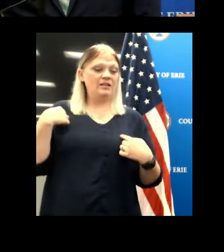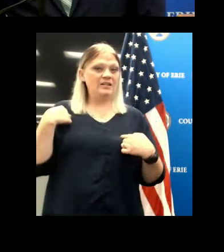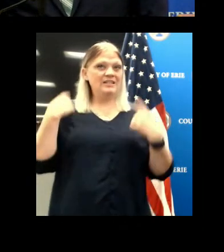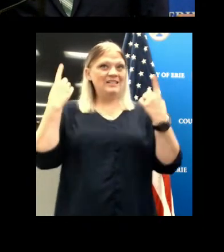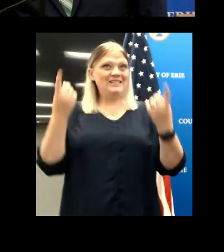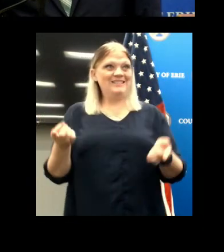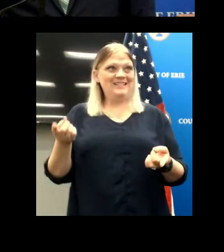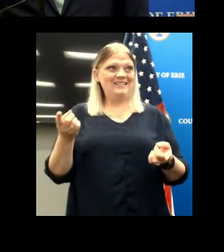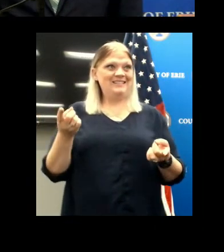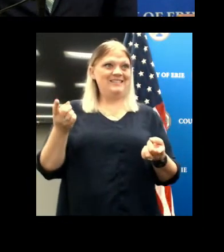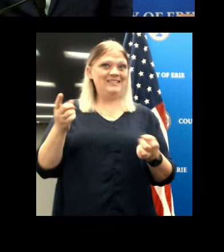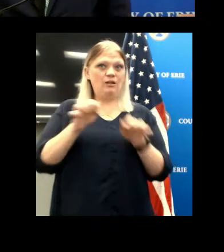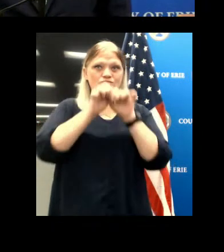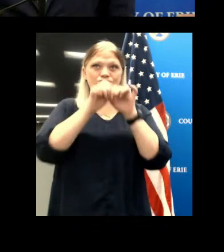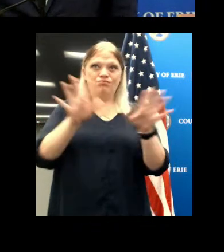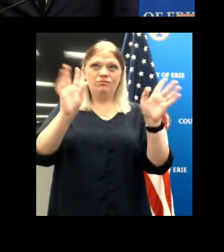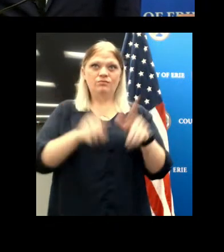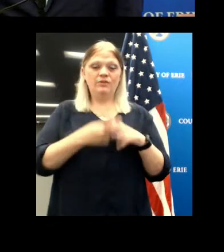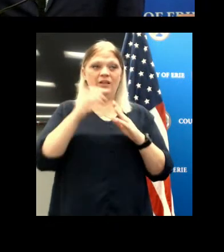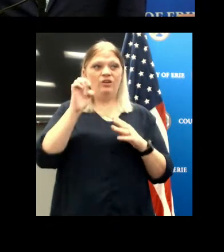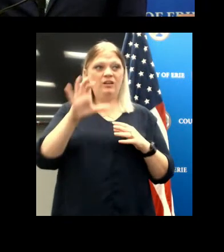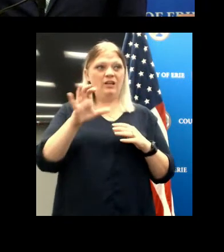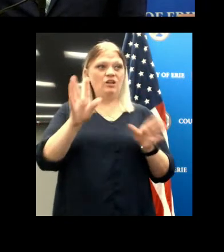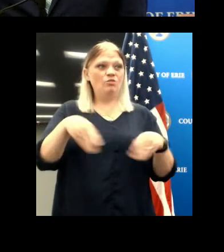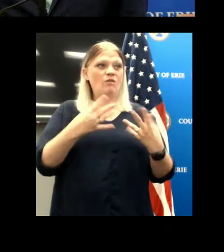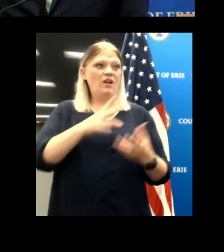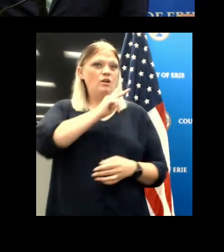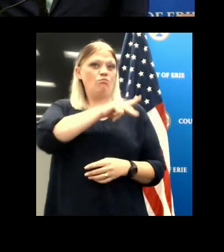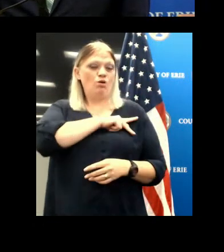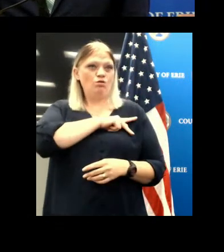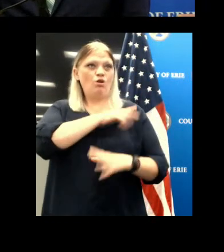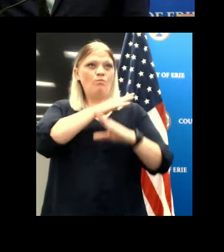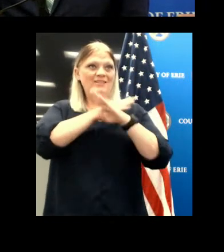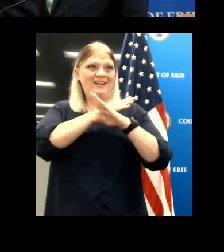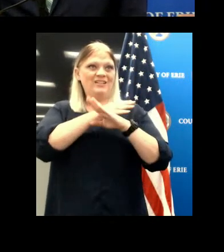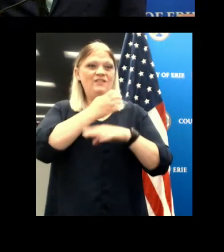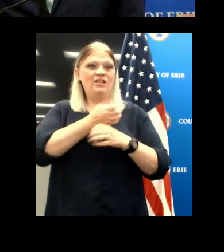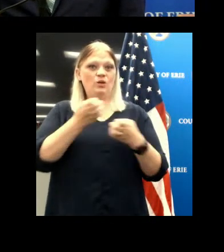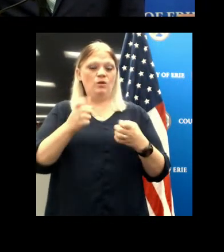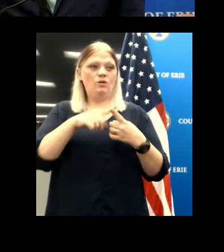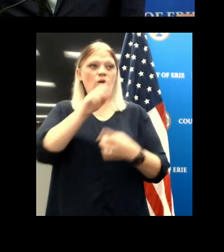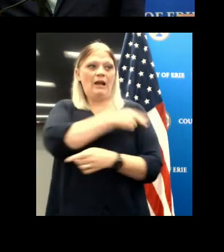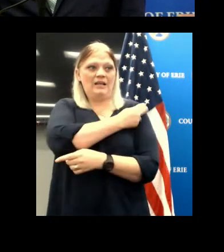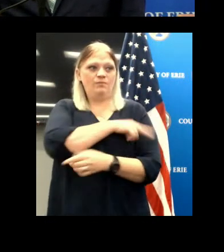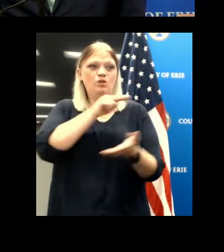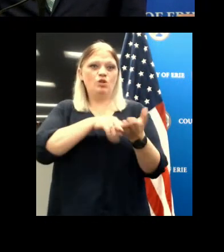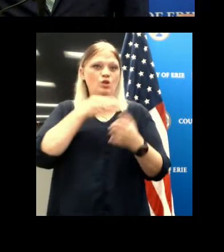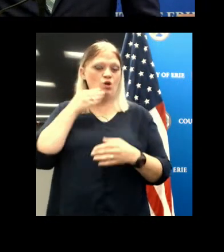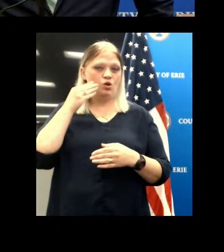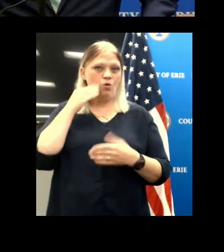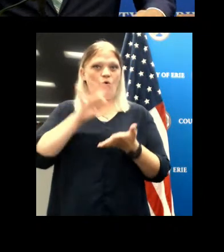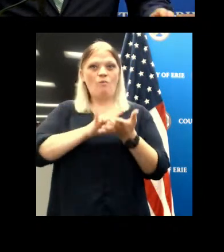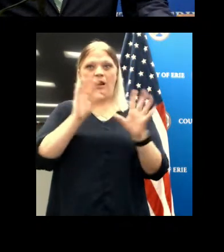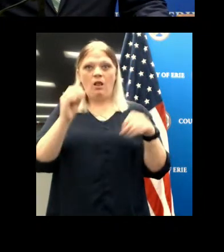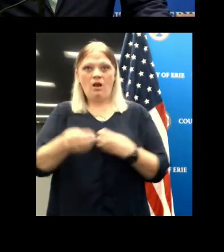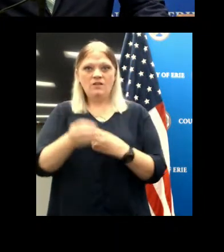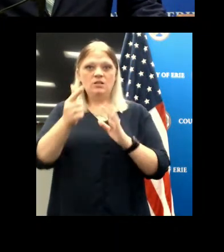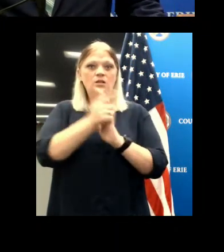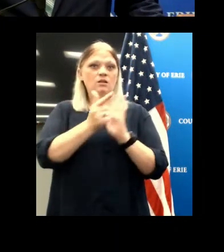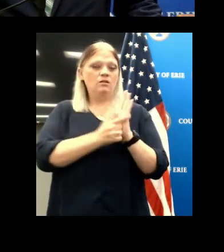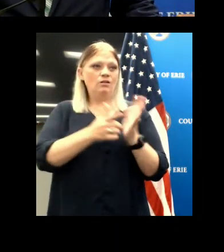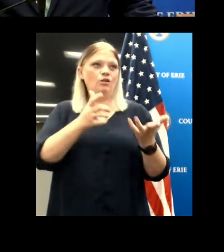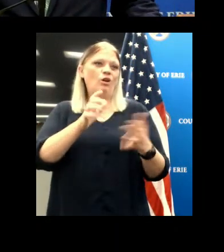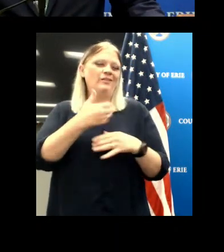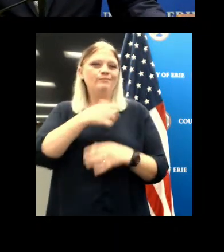COVID-19 outbreak began, Erie County has provided personal protective equipment, PPE, to hospitals, nursing homes, medical offices, law